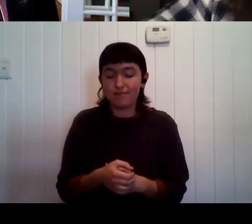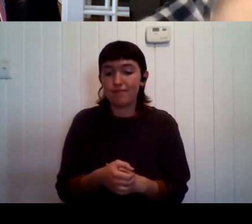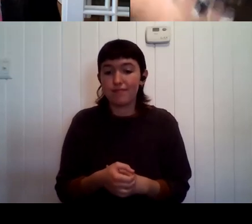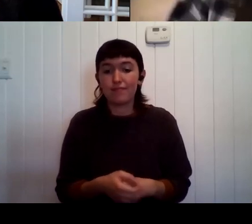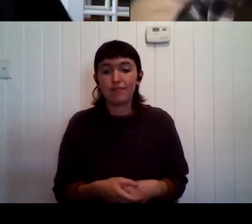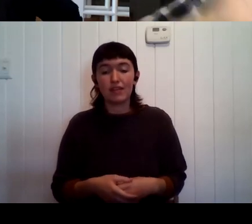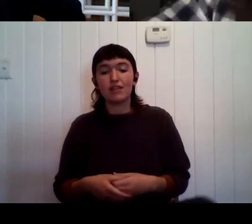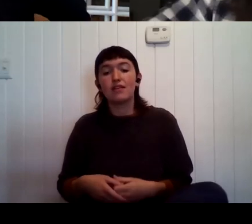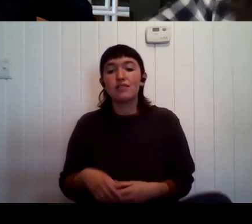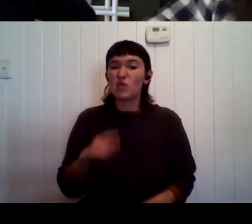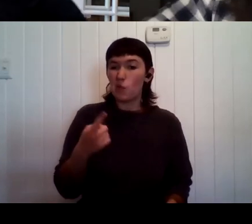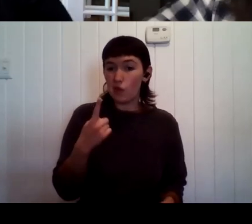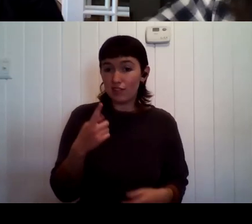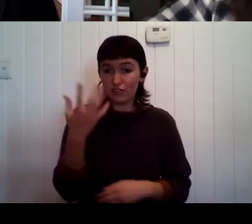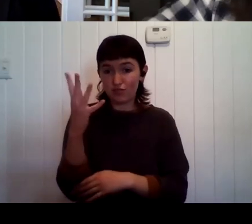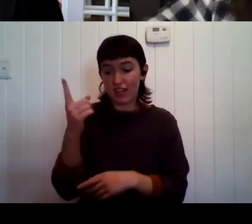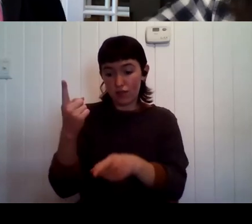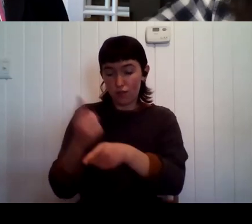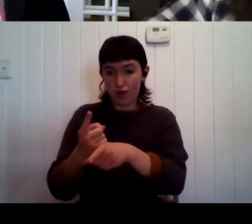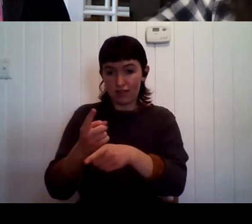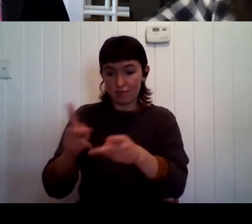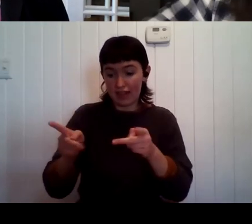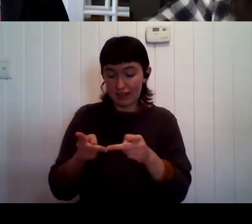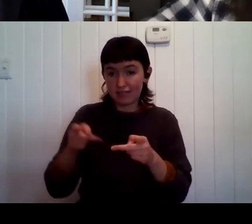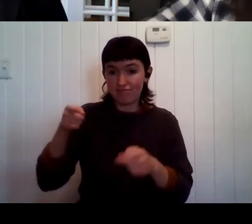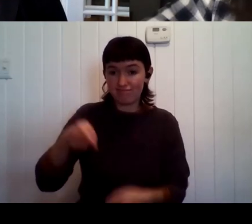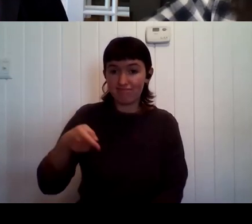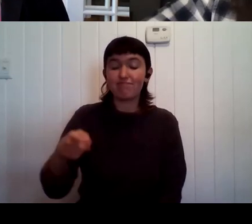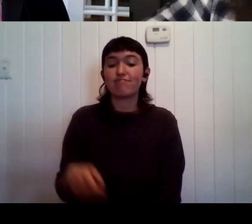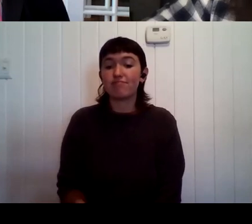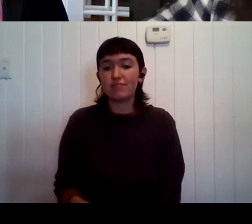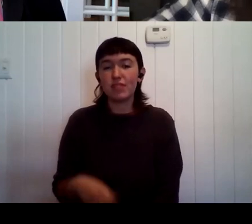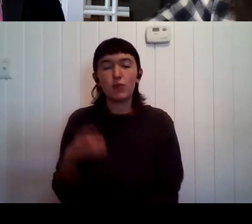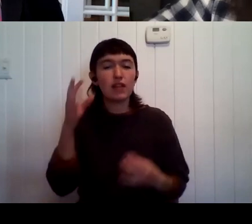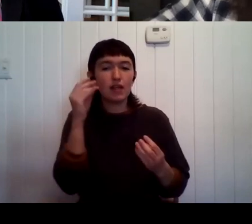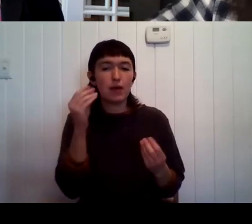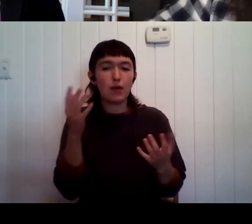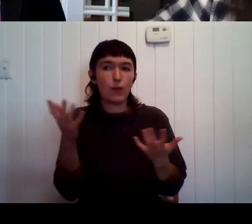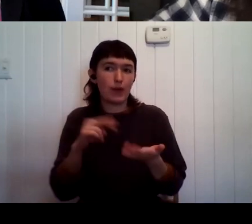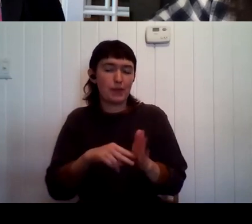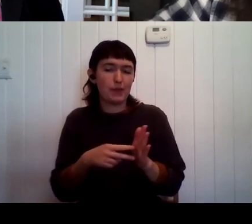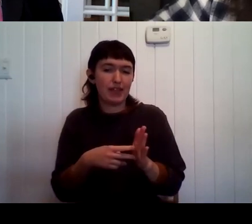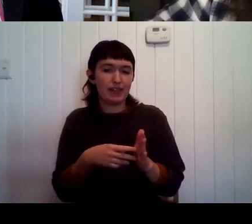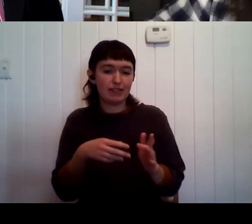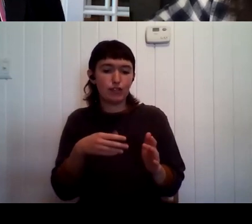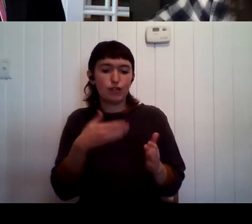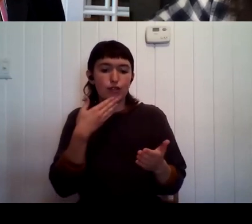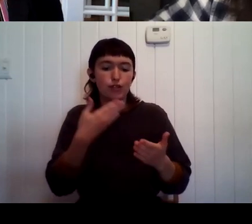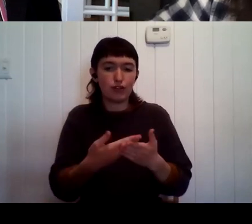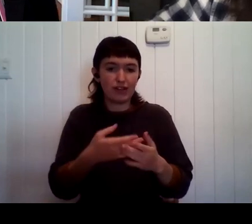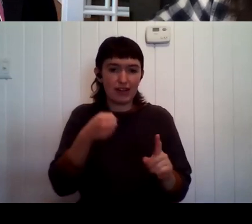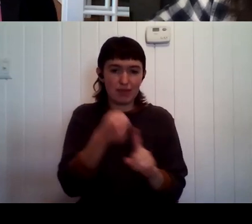And so you gotta think about what your readout is for impact, but all trees are